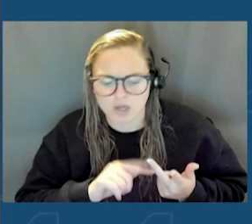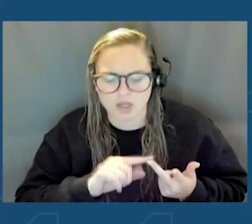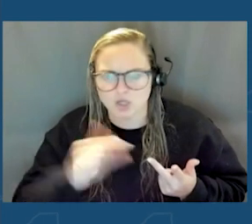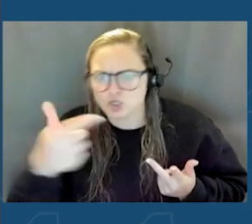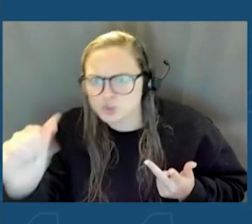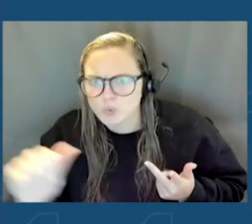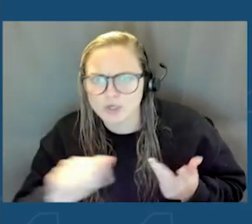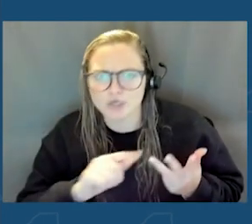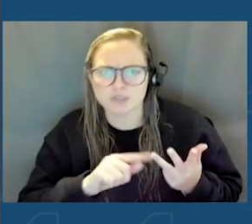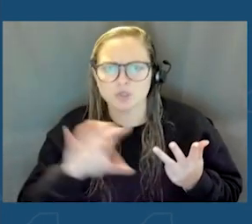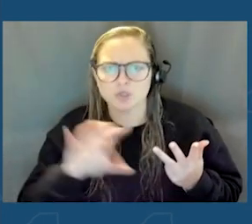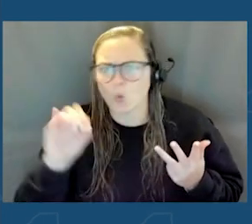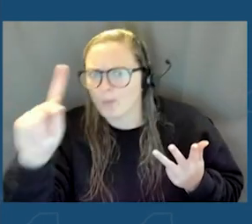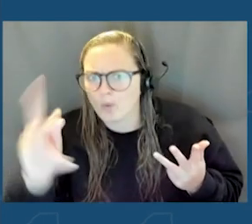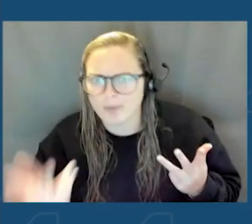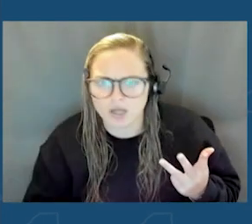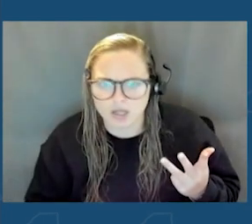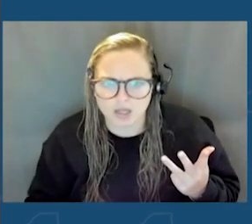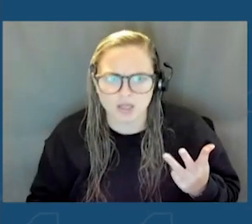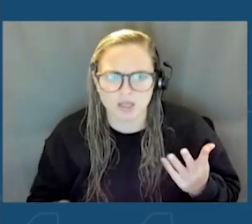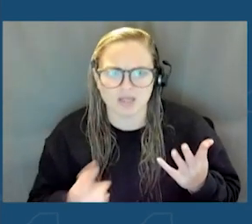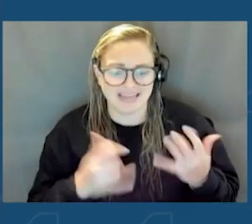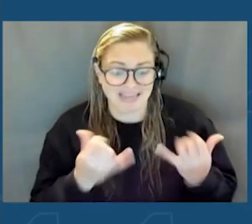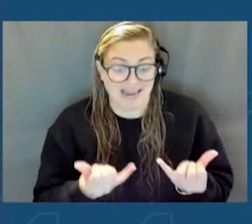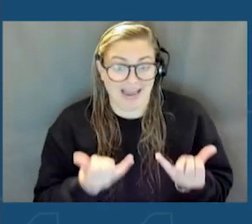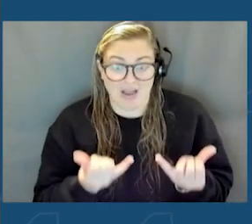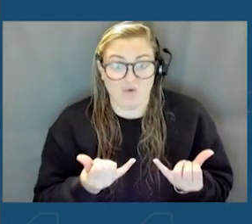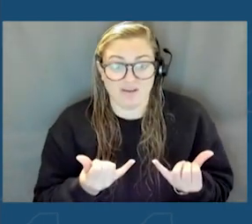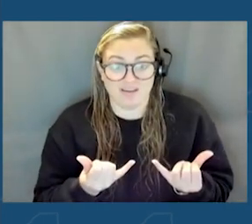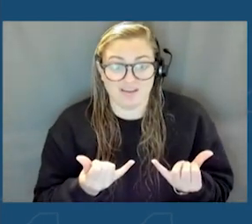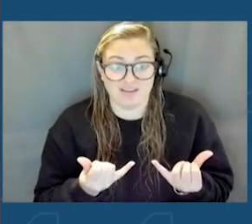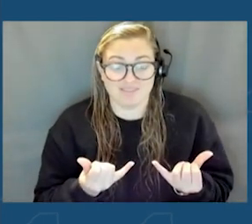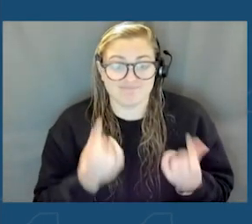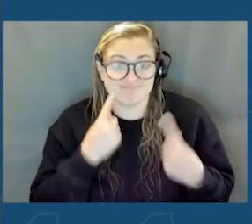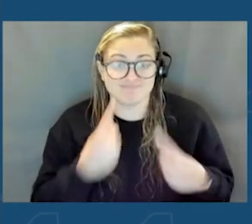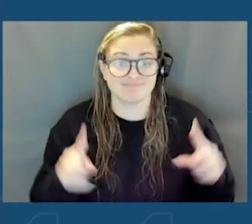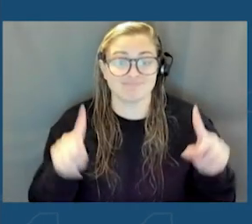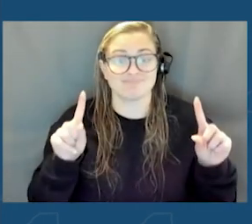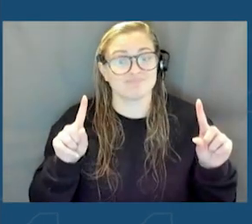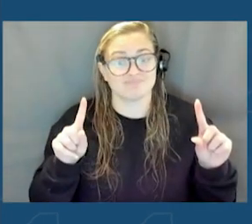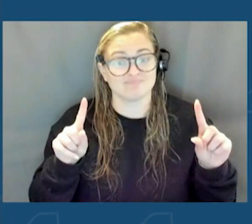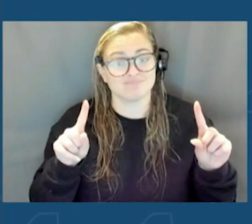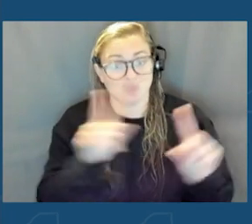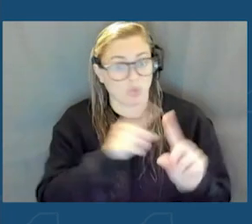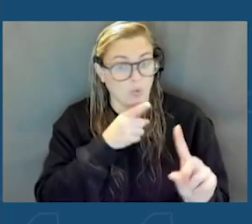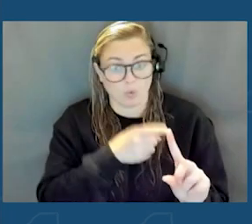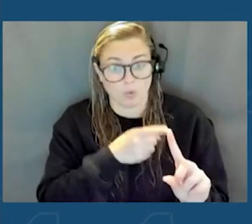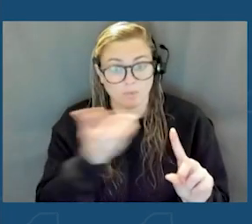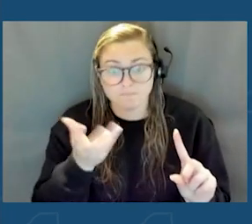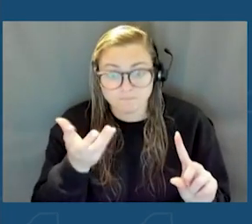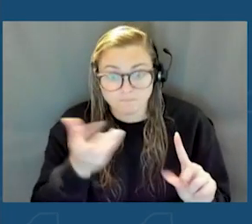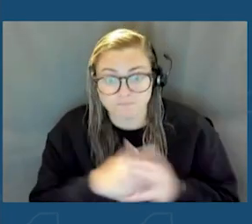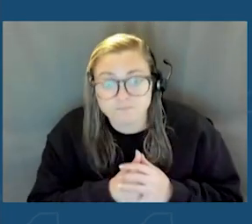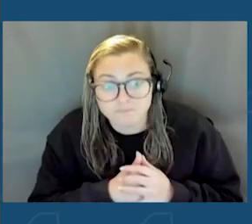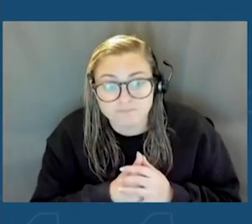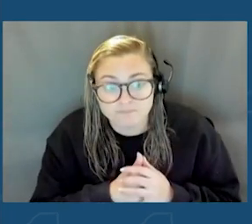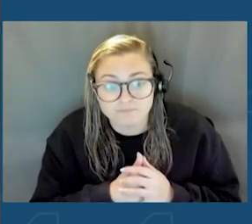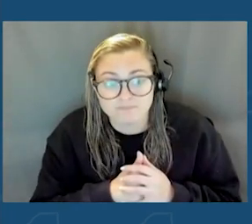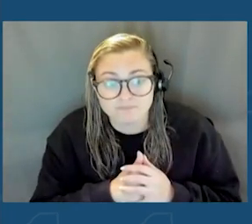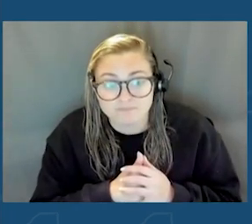and Oklahoma. And now they've finally accomplished what they wanted. Do we have